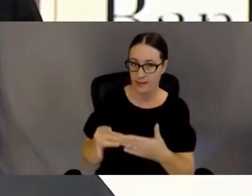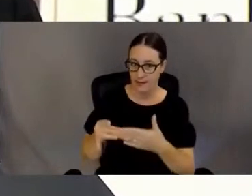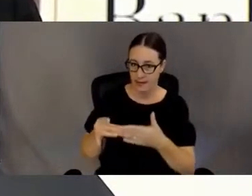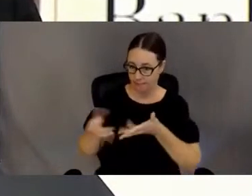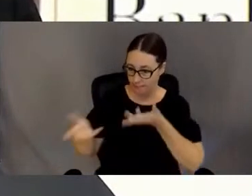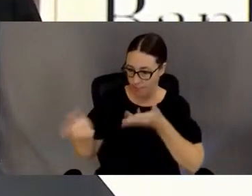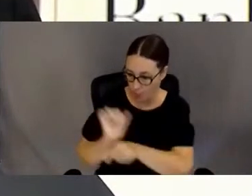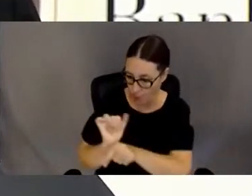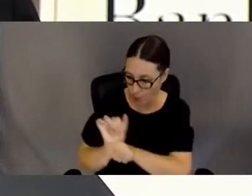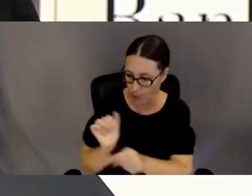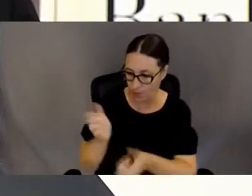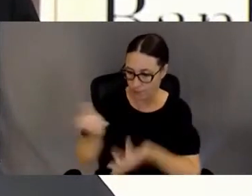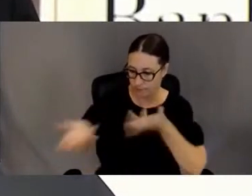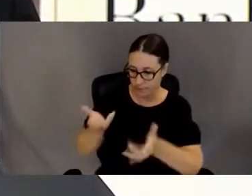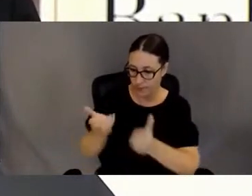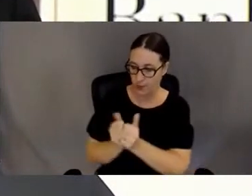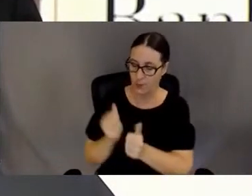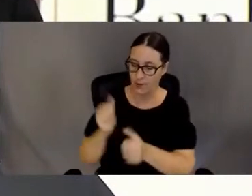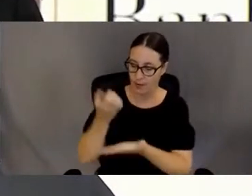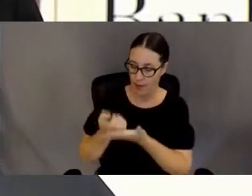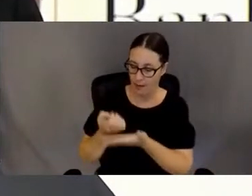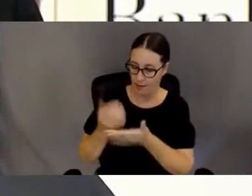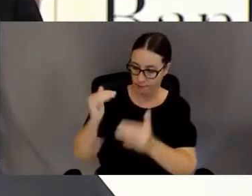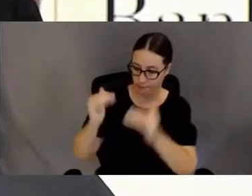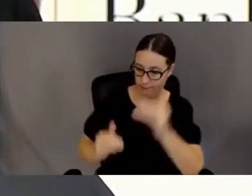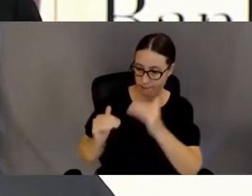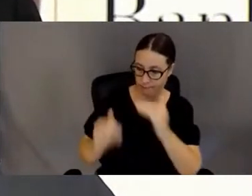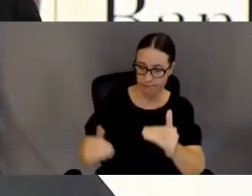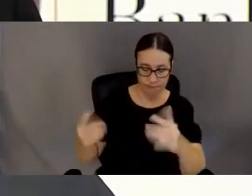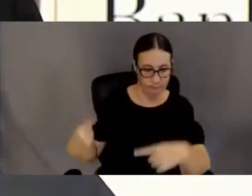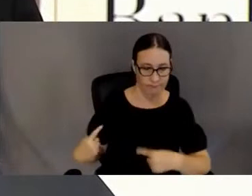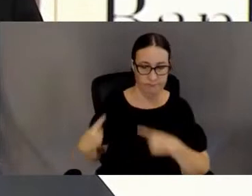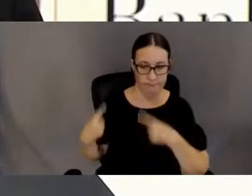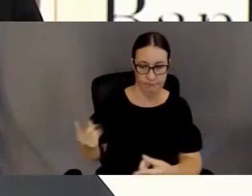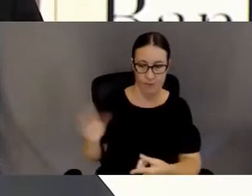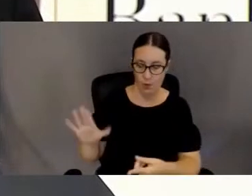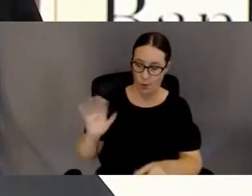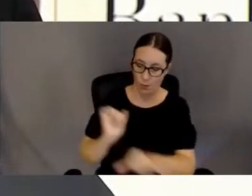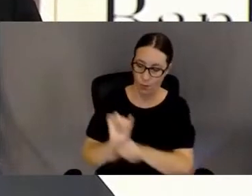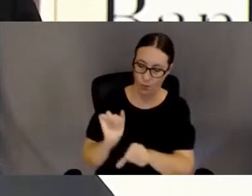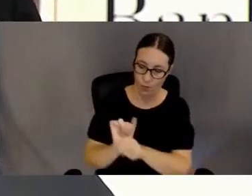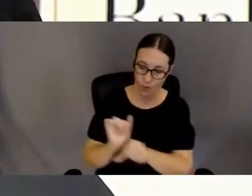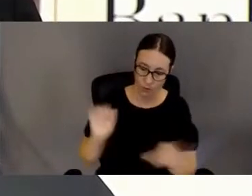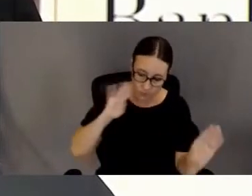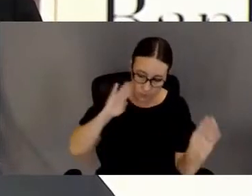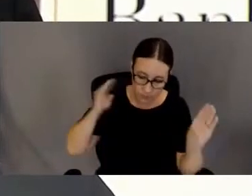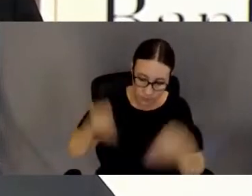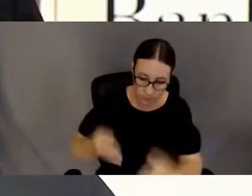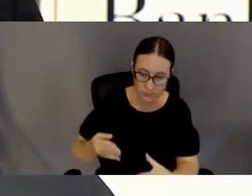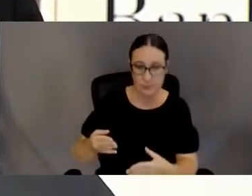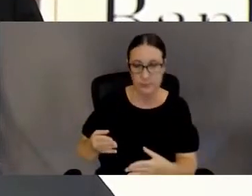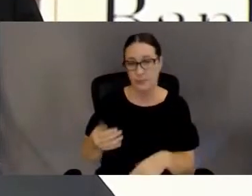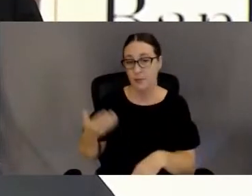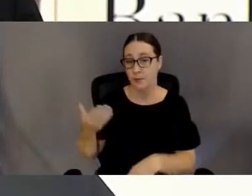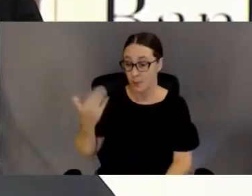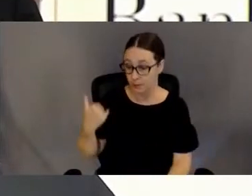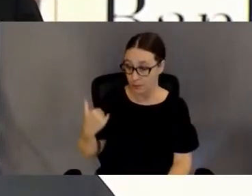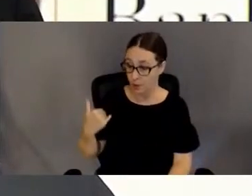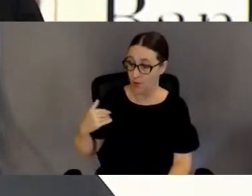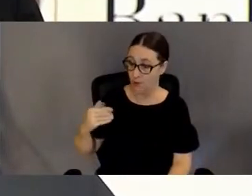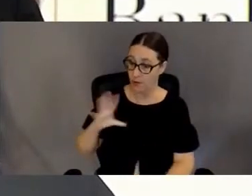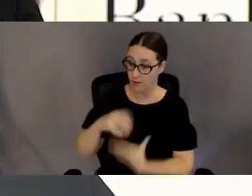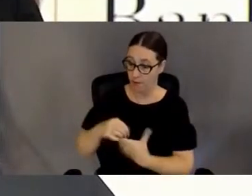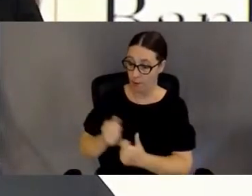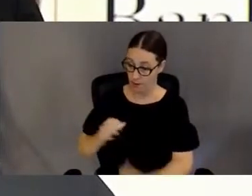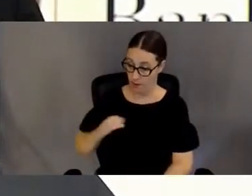the administration. Her work spans decades on this issue as the former member of Congress and the chair of the